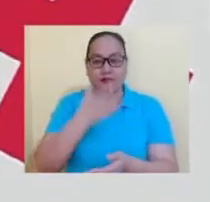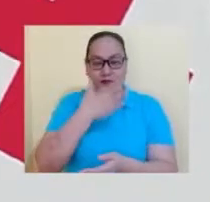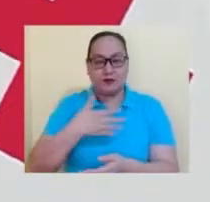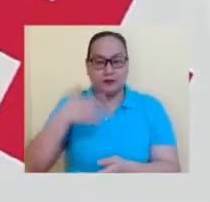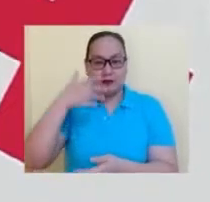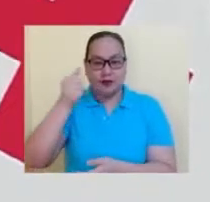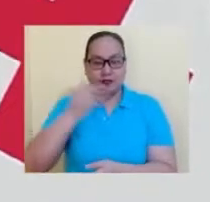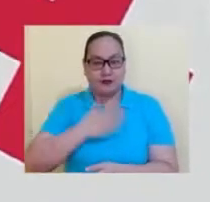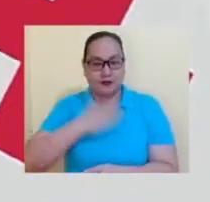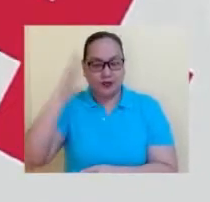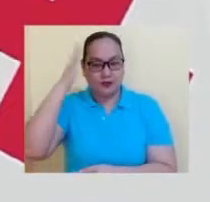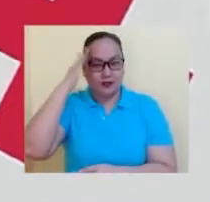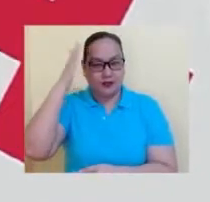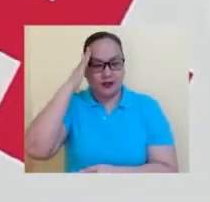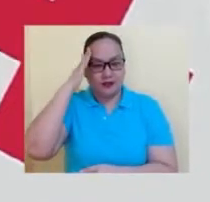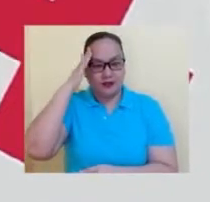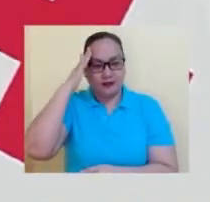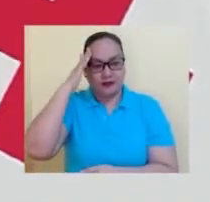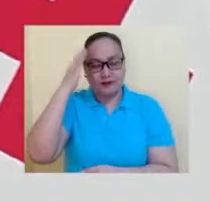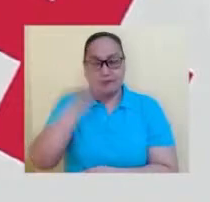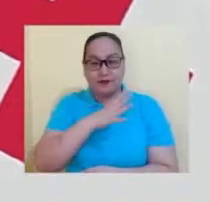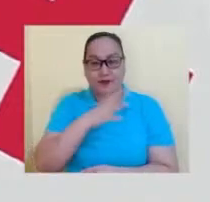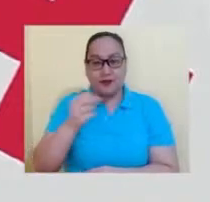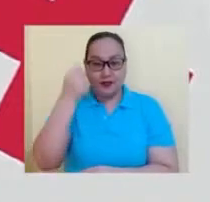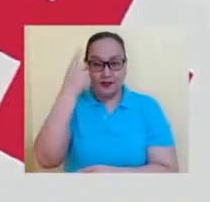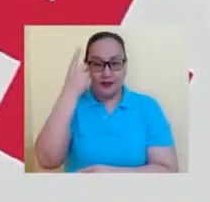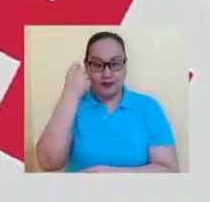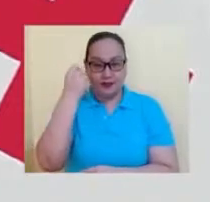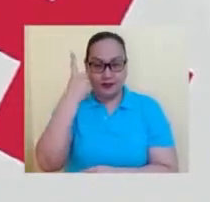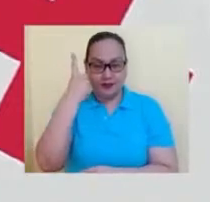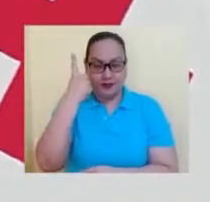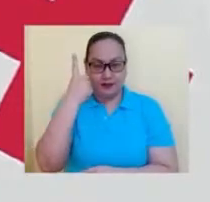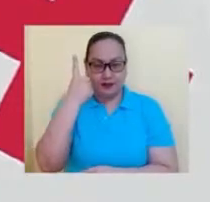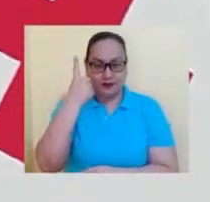my knowledge and understanding.